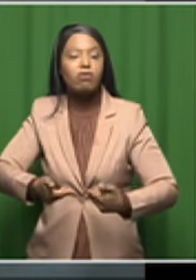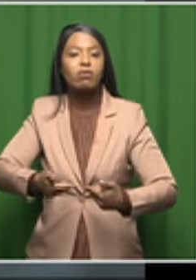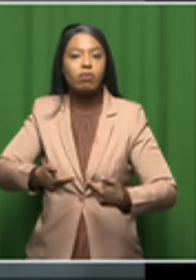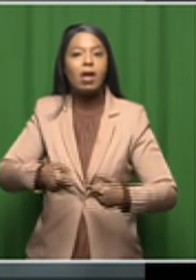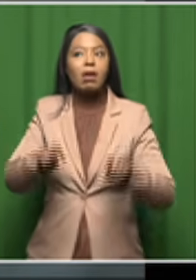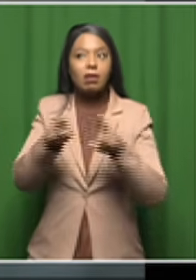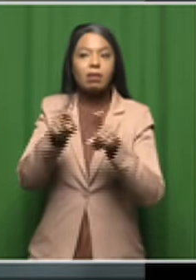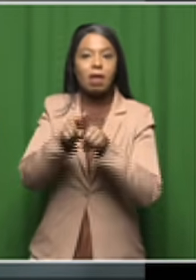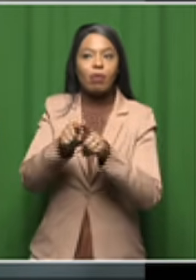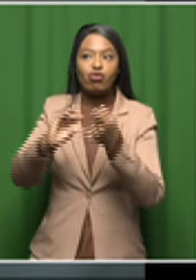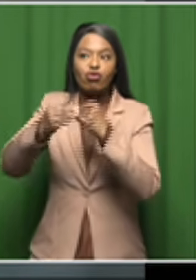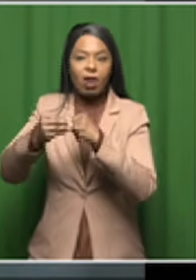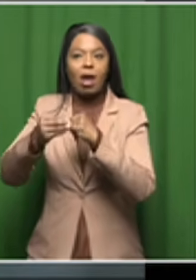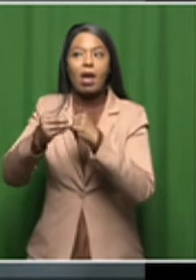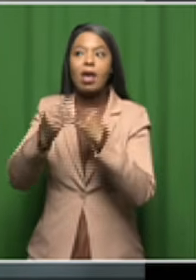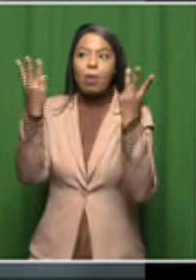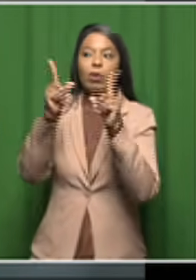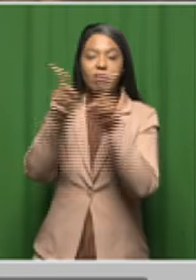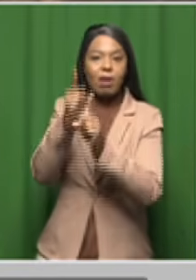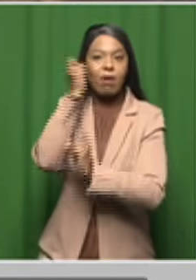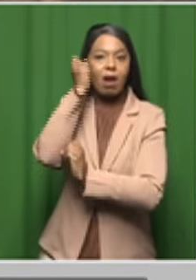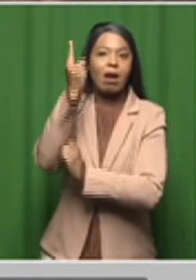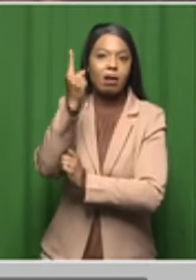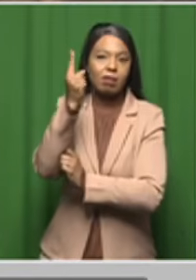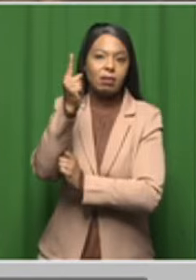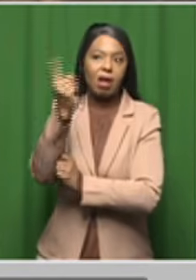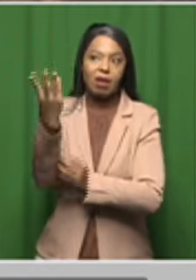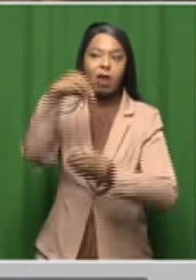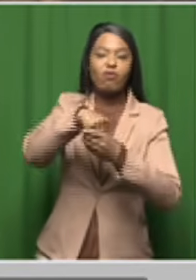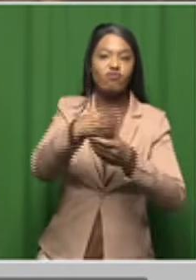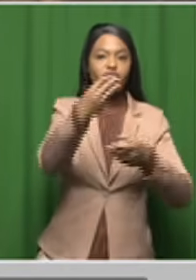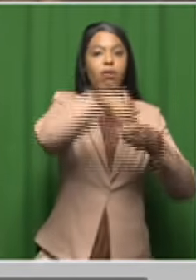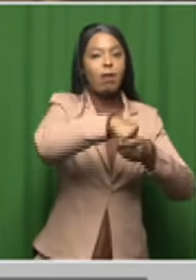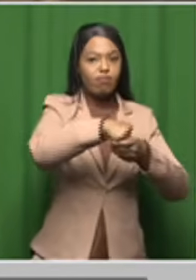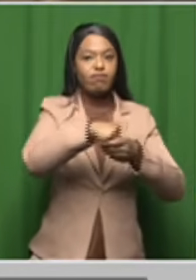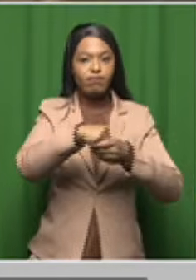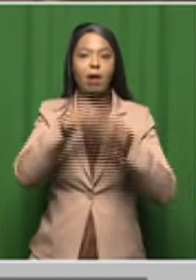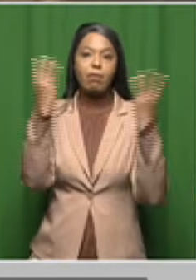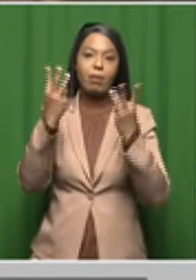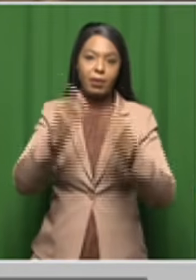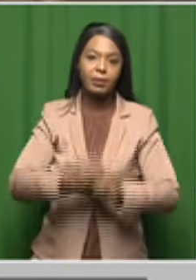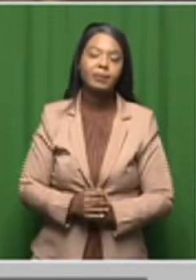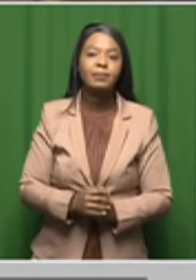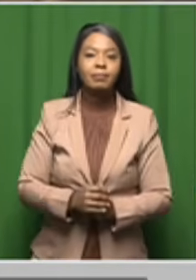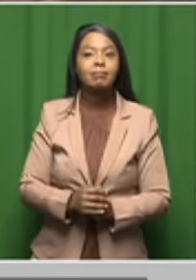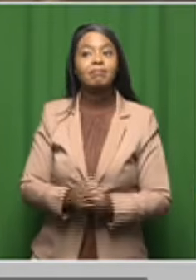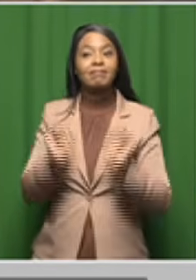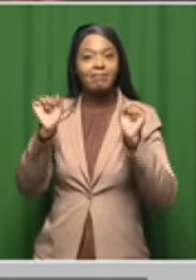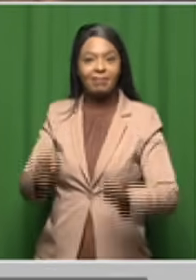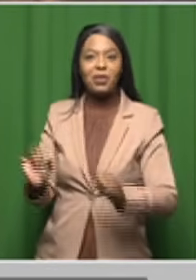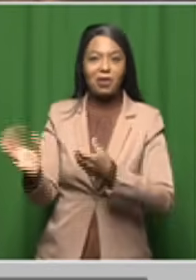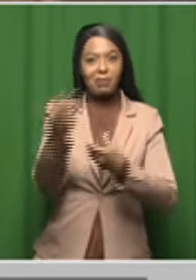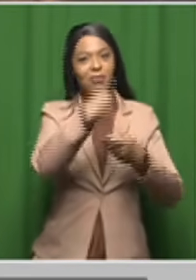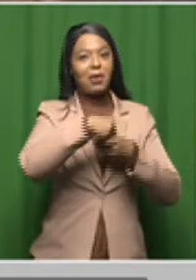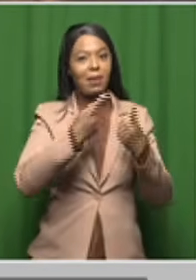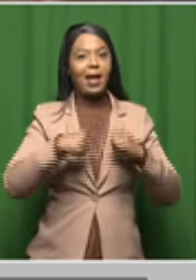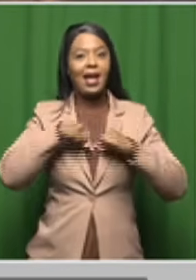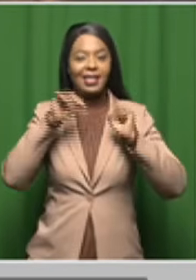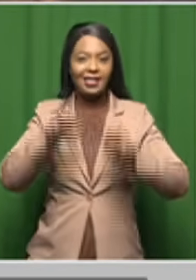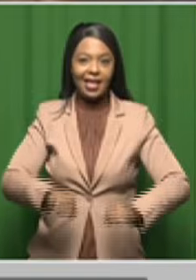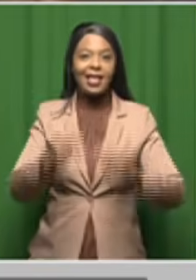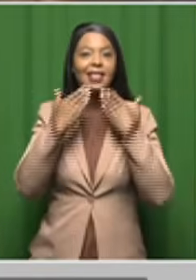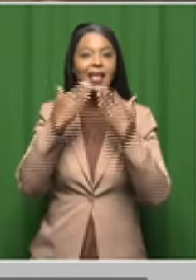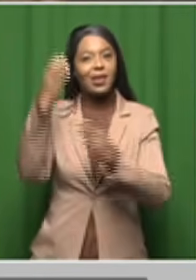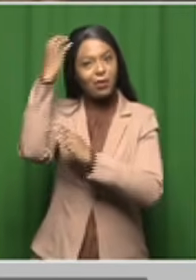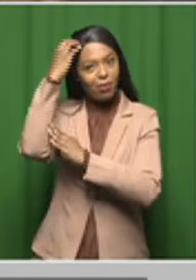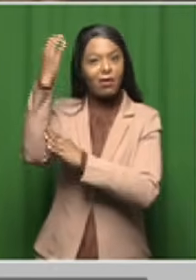bring other people on board. All right, well, you're bringing us all on board, Dr. Willie Bester. Thank you. Prof. Pitika Ntuli as well. Thank you for joining us